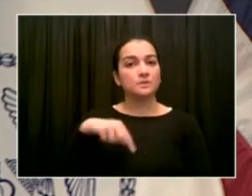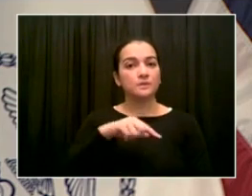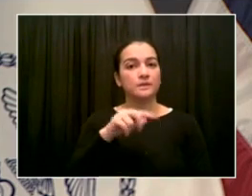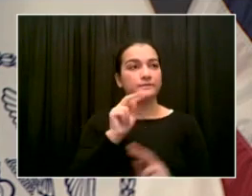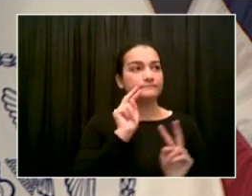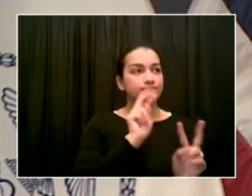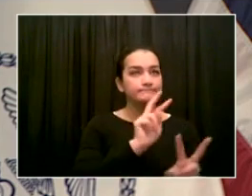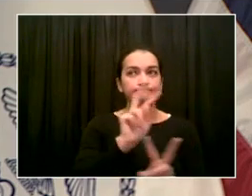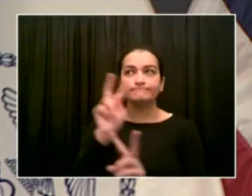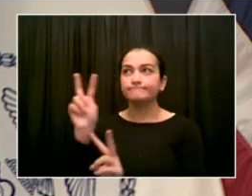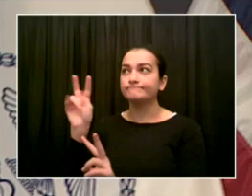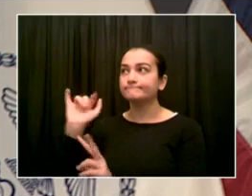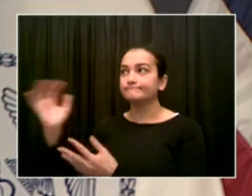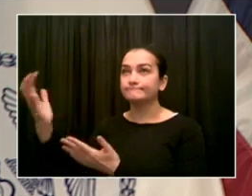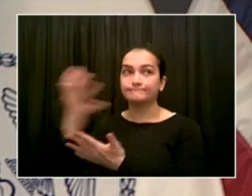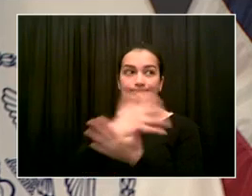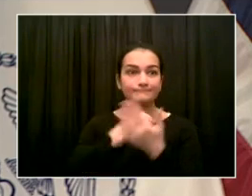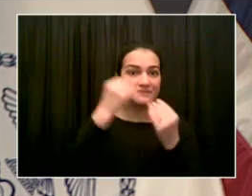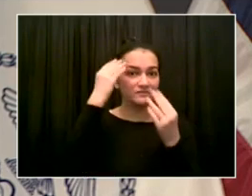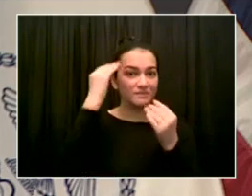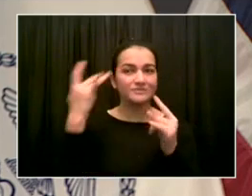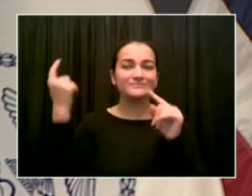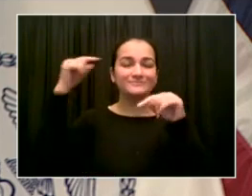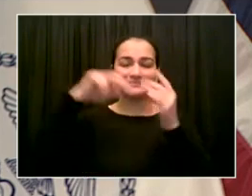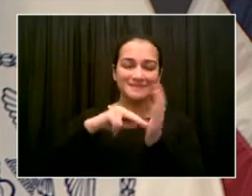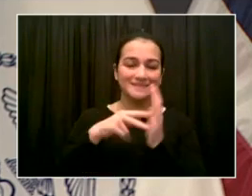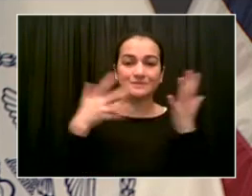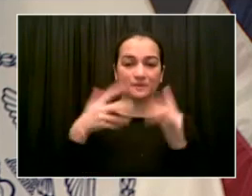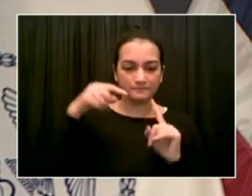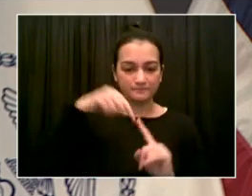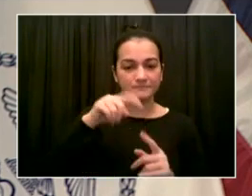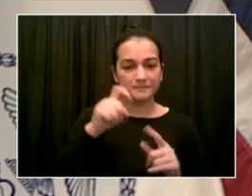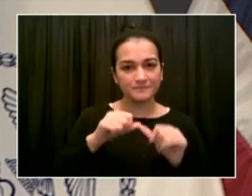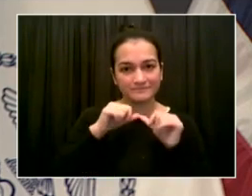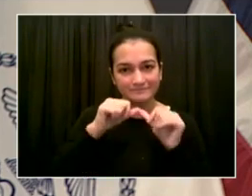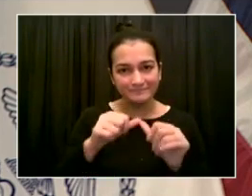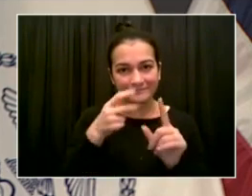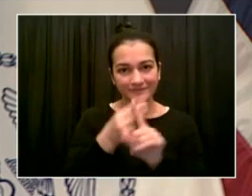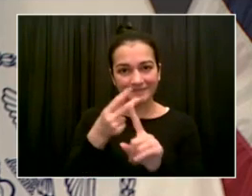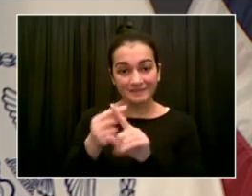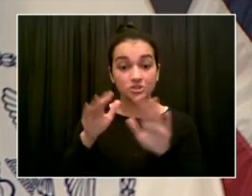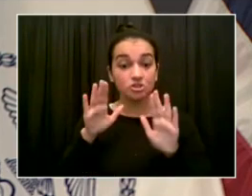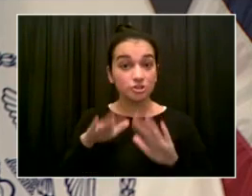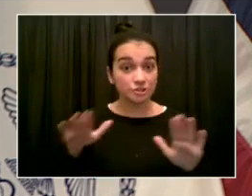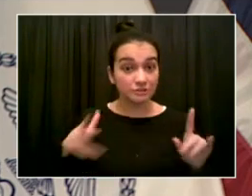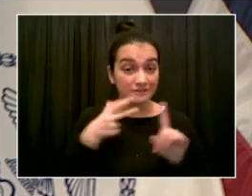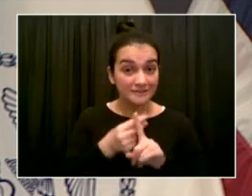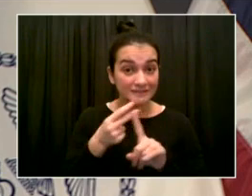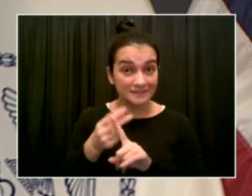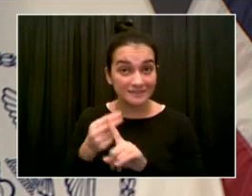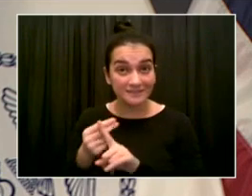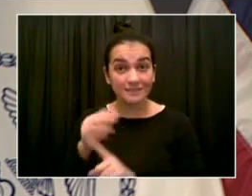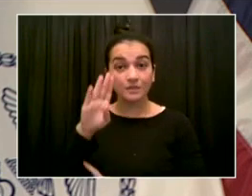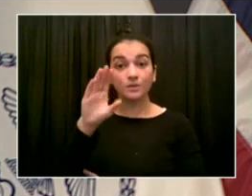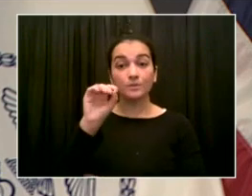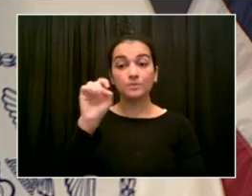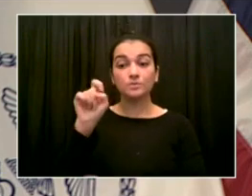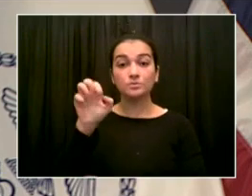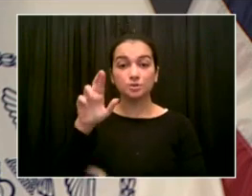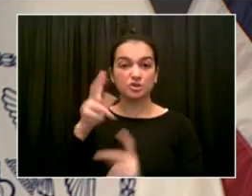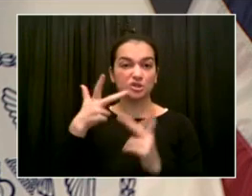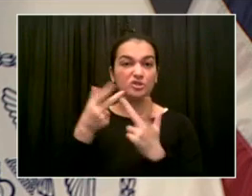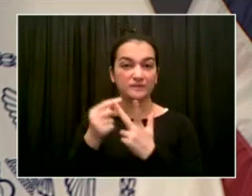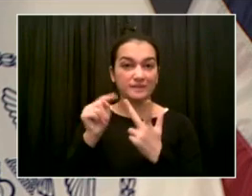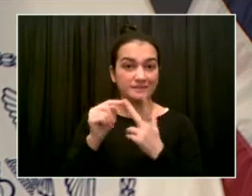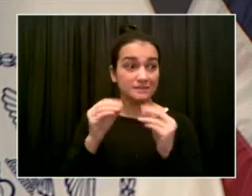that, we can protect the people of this city. We can make sure that we save lives. We can make sure that